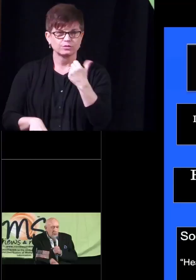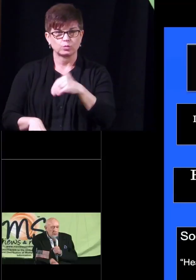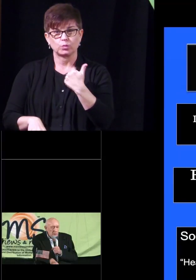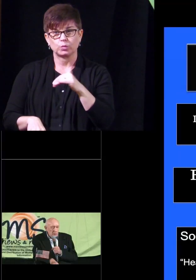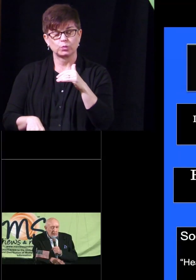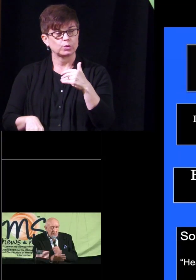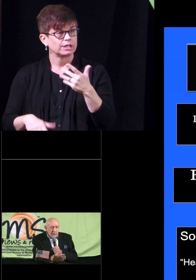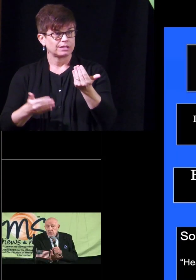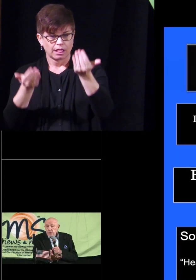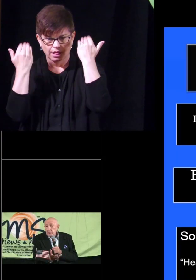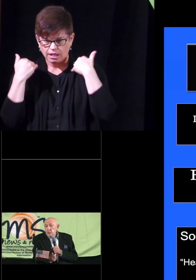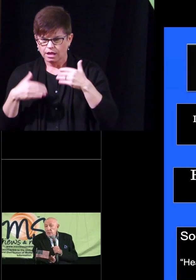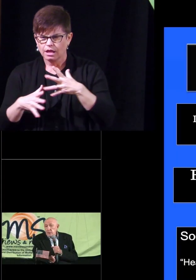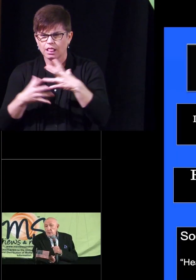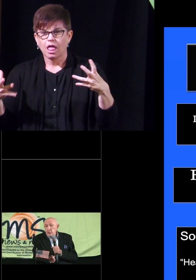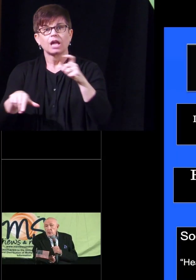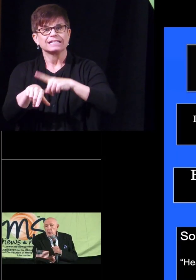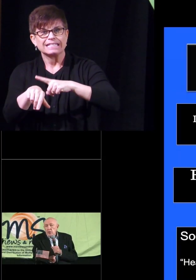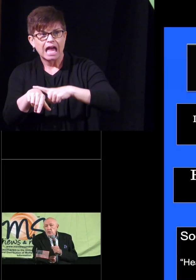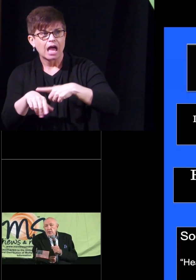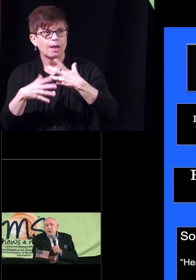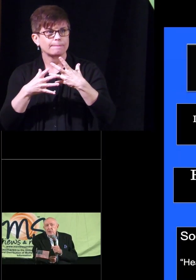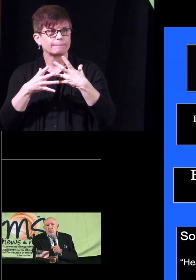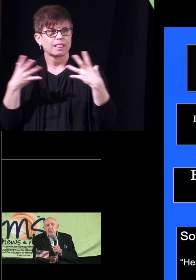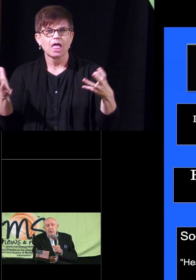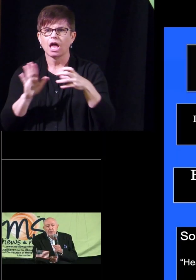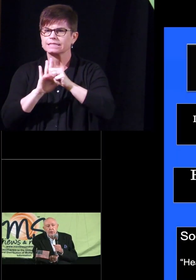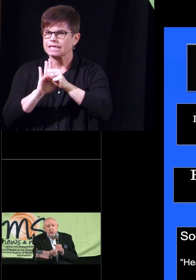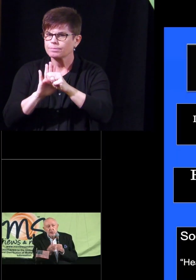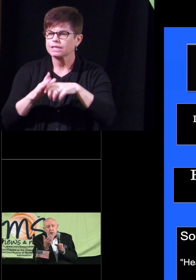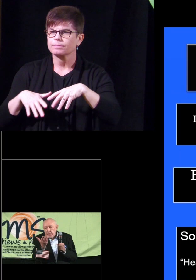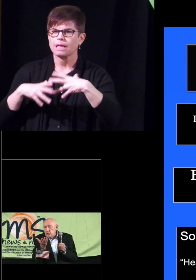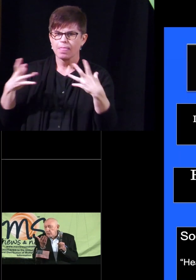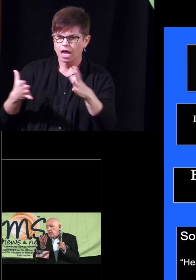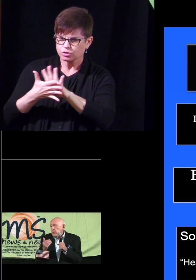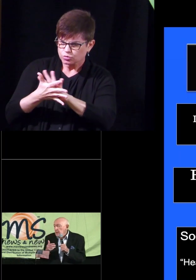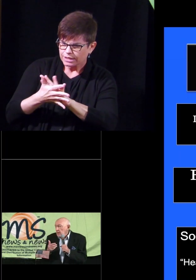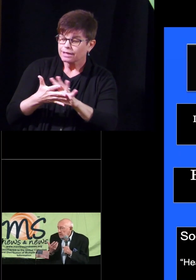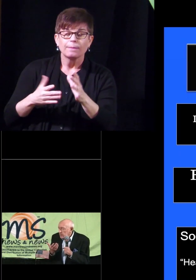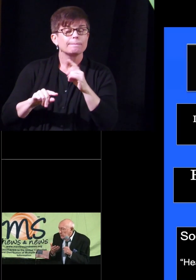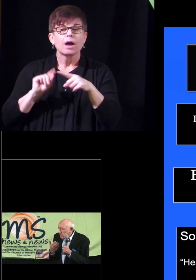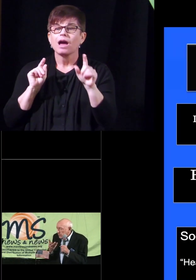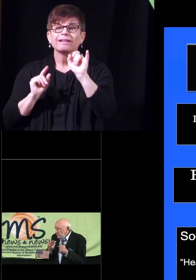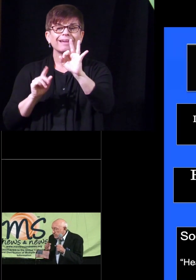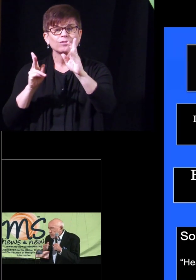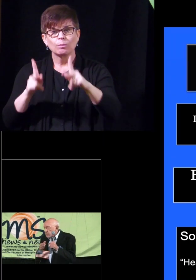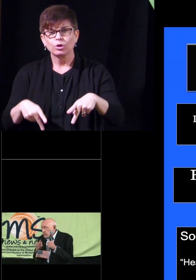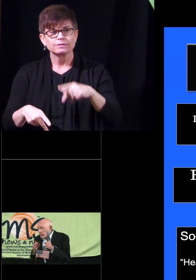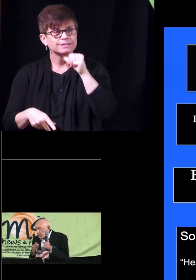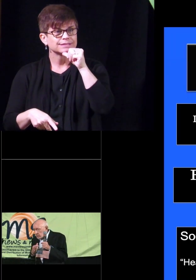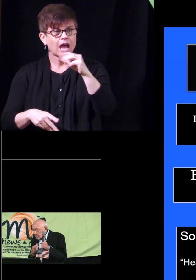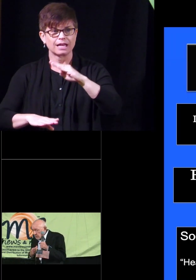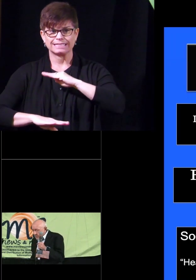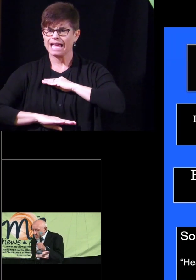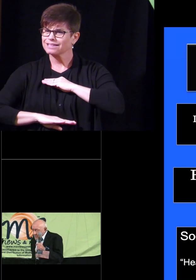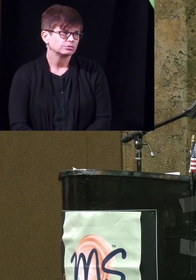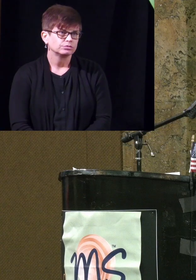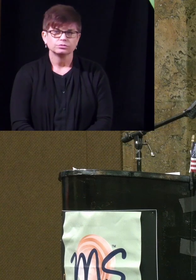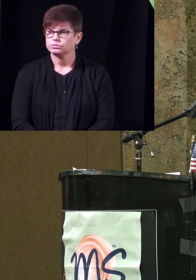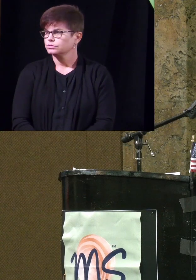now. And there's a lot of symptoms to review. So the answer to that is if that person's not satisfied to, see someone